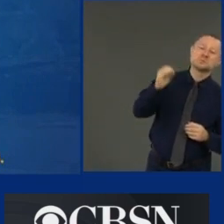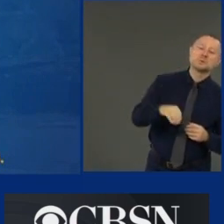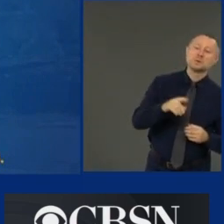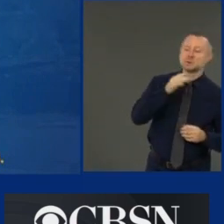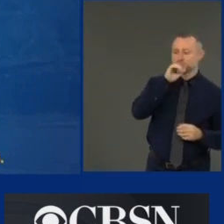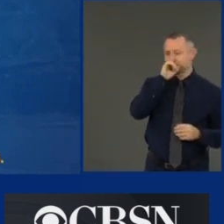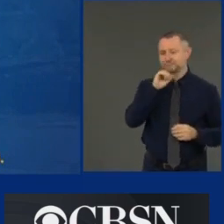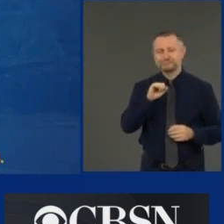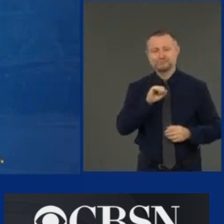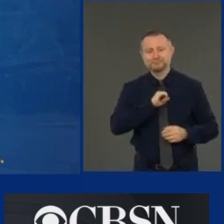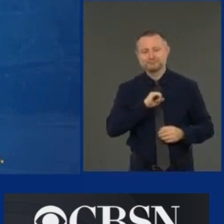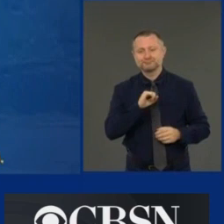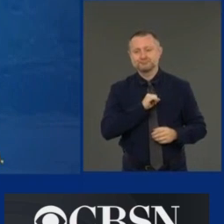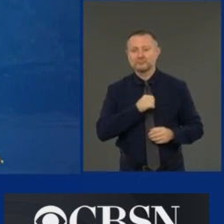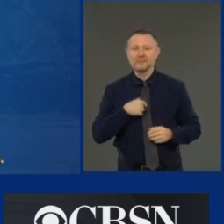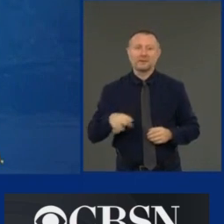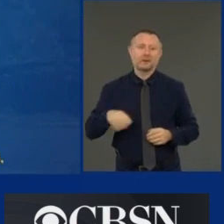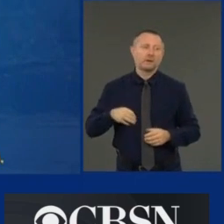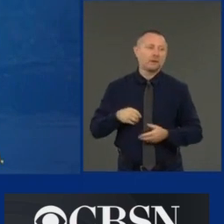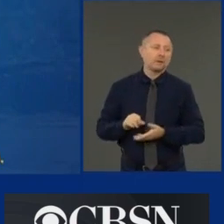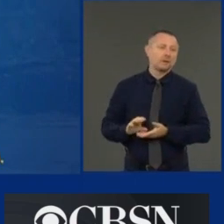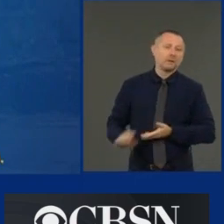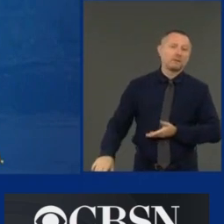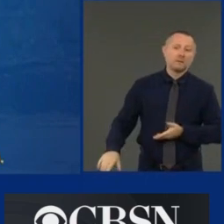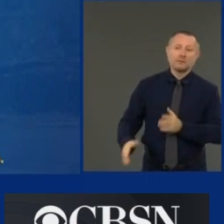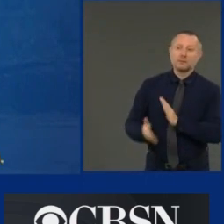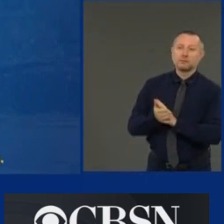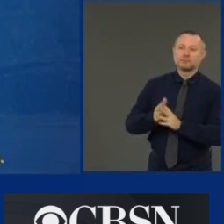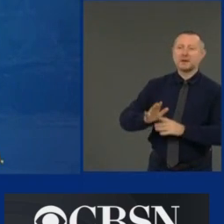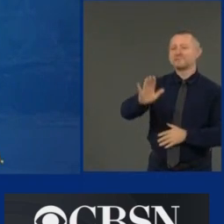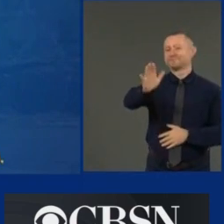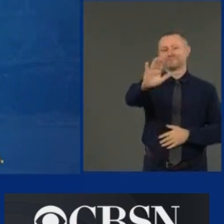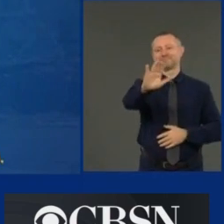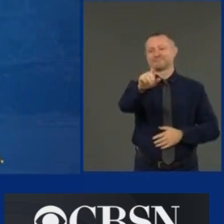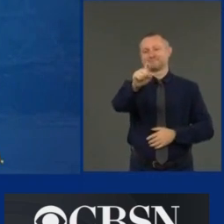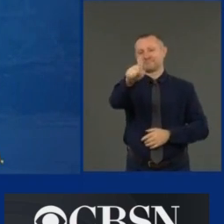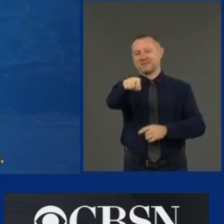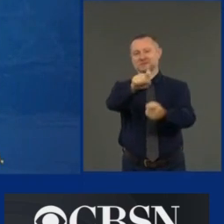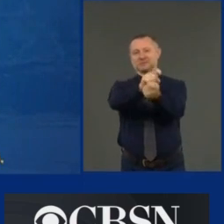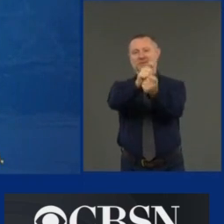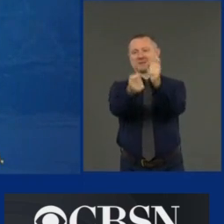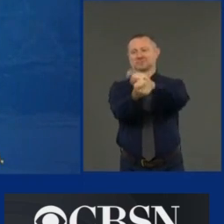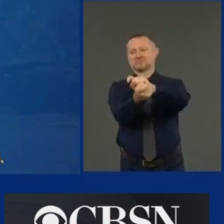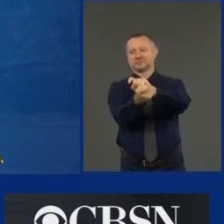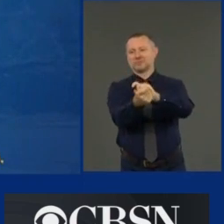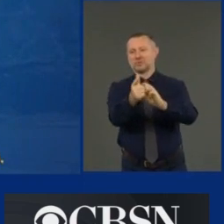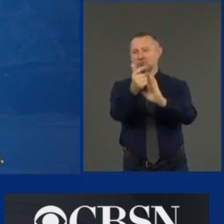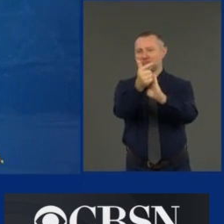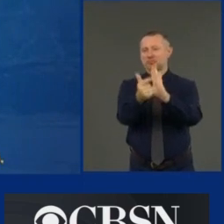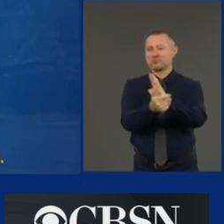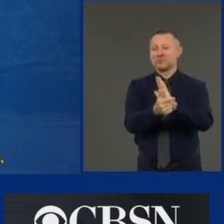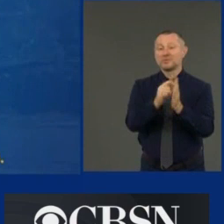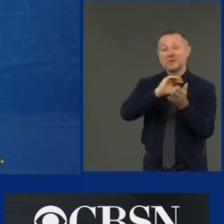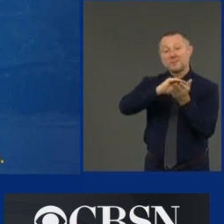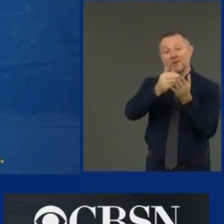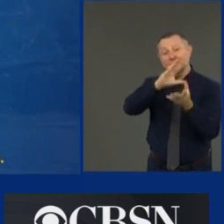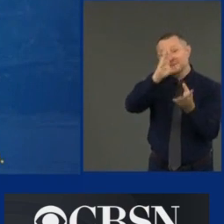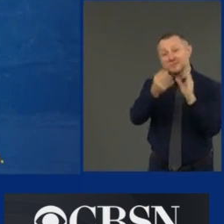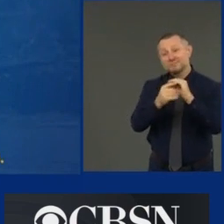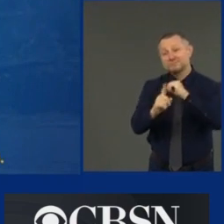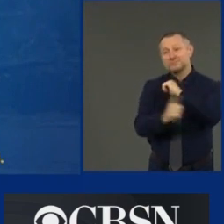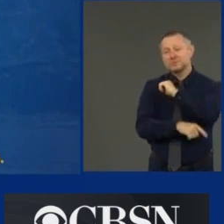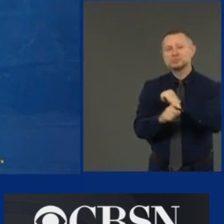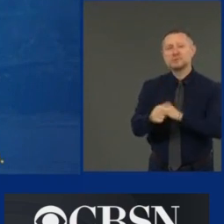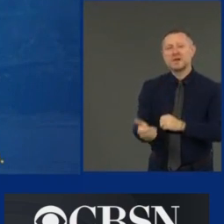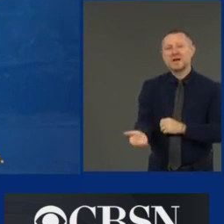penalty. We have to change the law, change the amount of the penalties so the